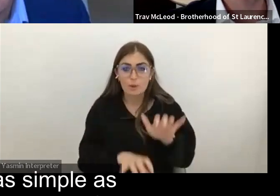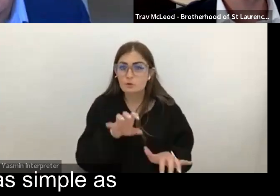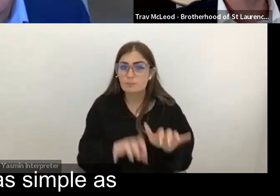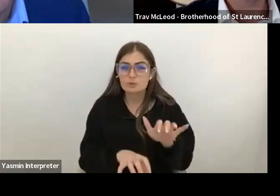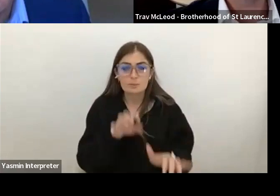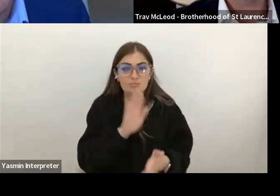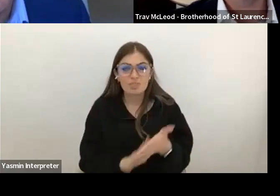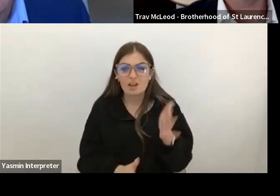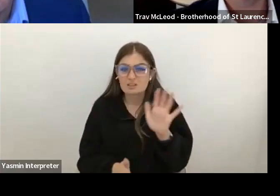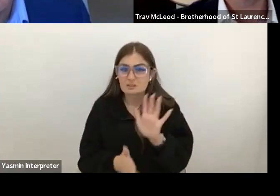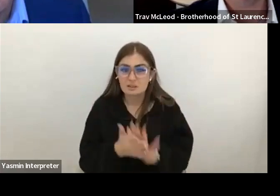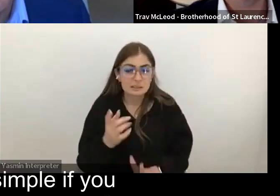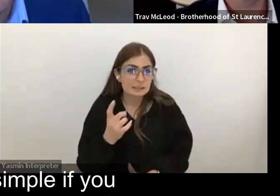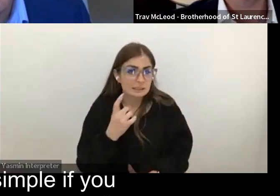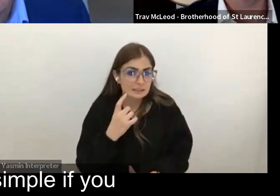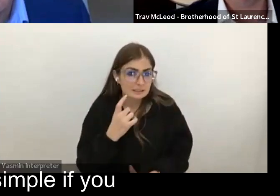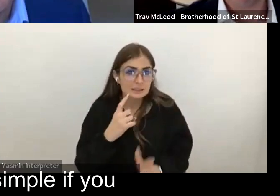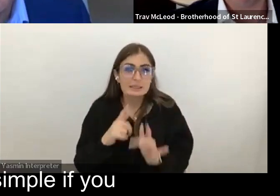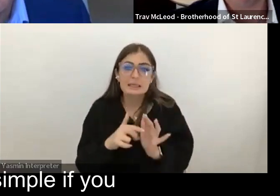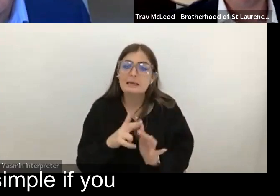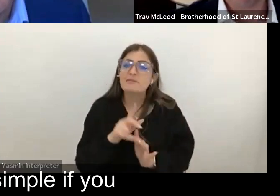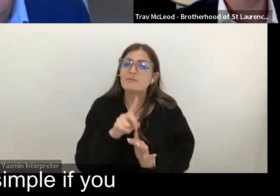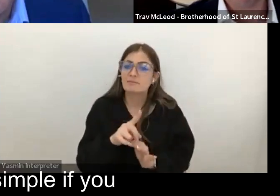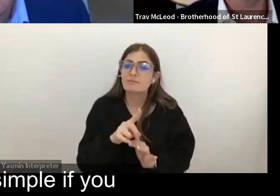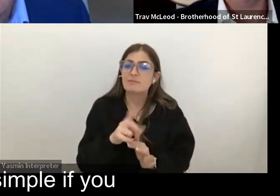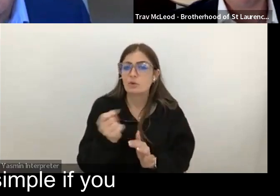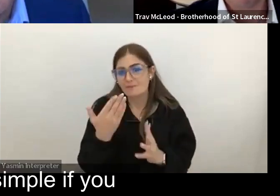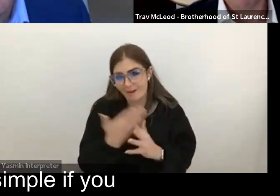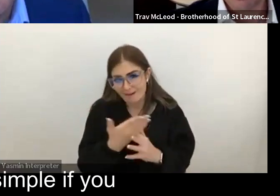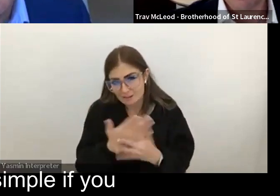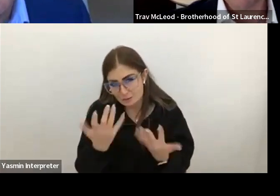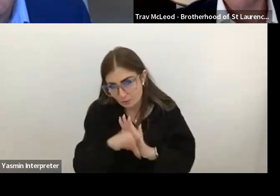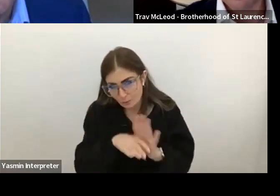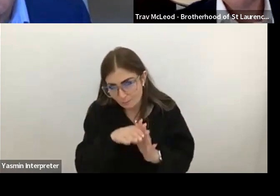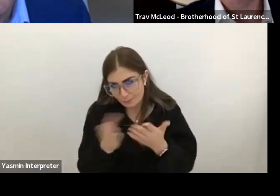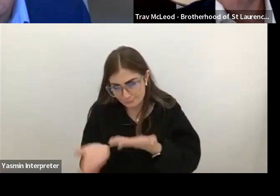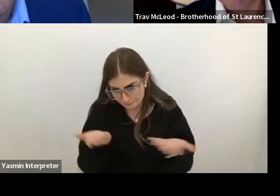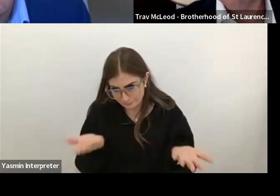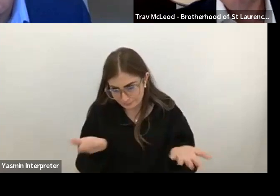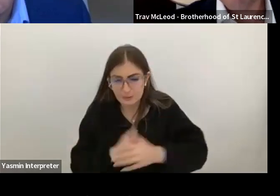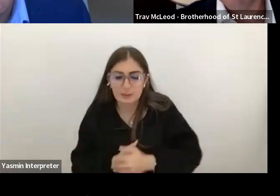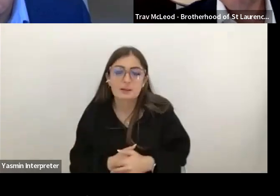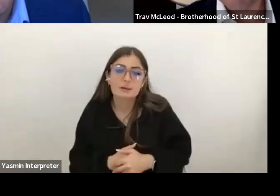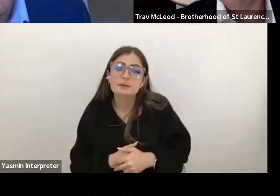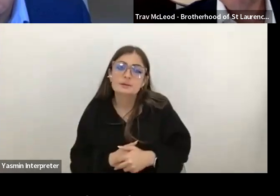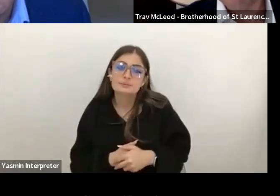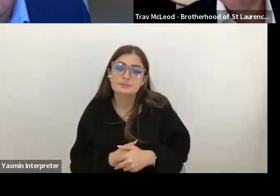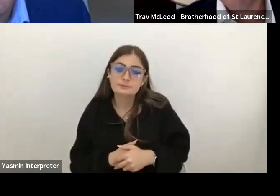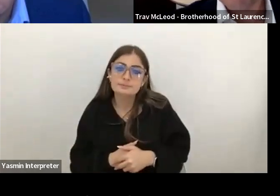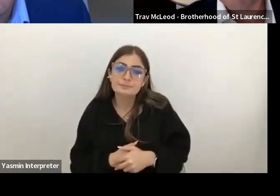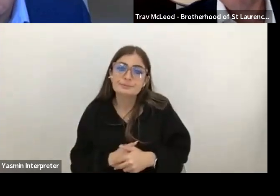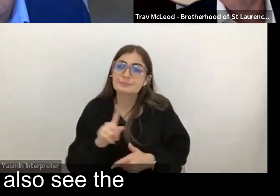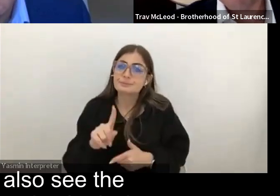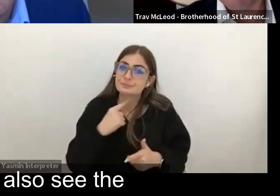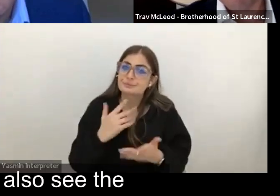comment in. It's simple if you have access to a computer. But we're really